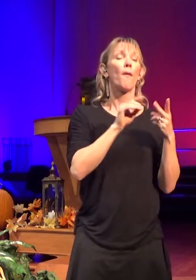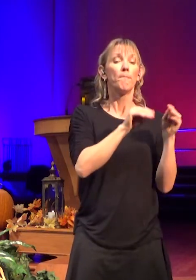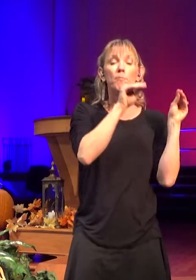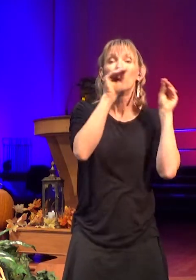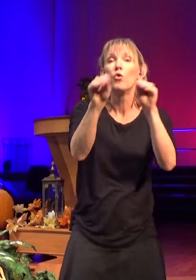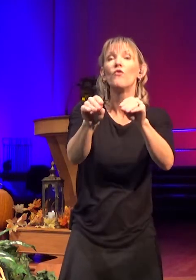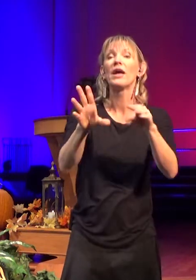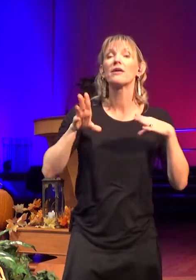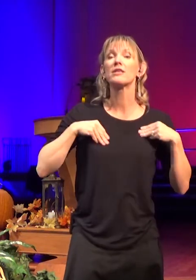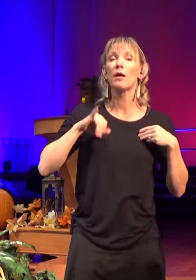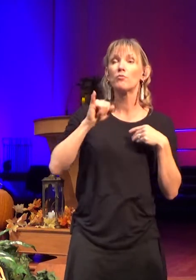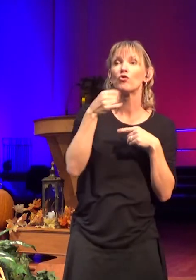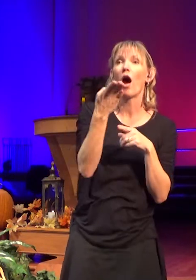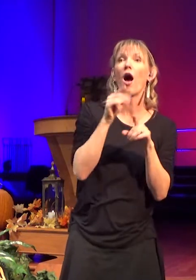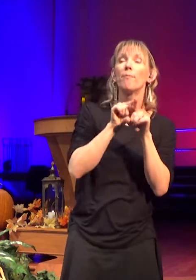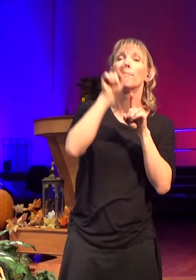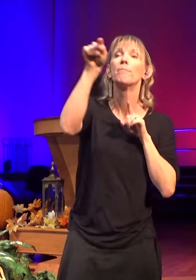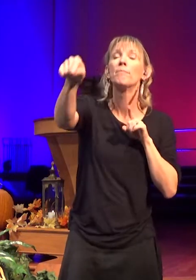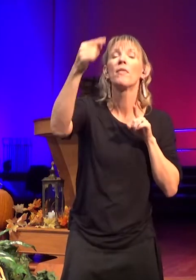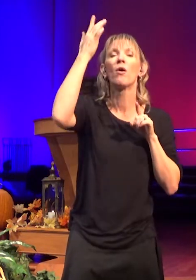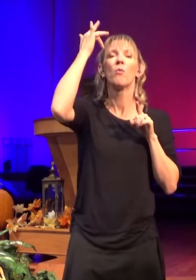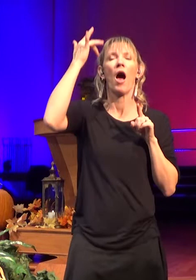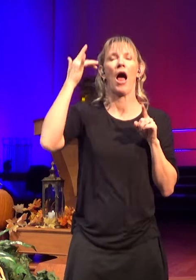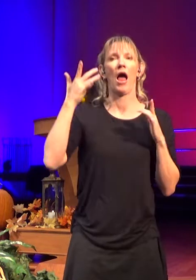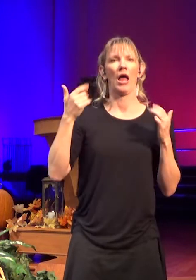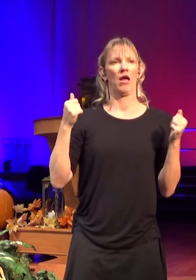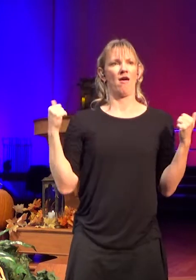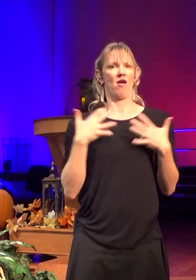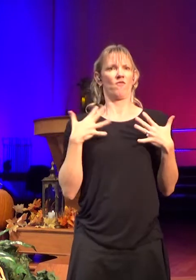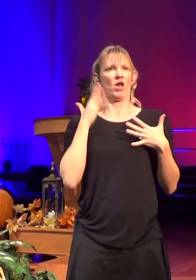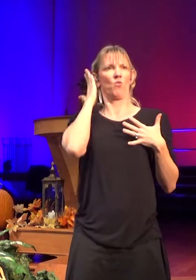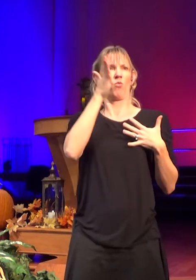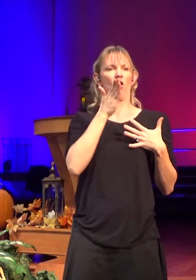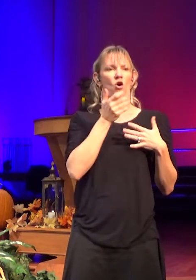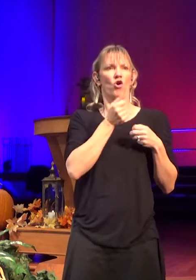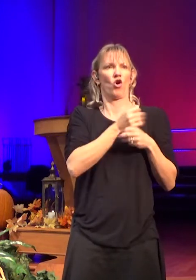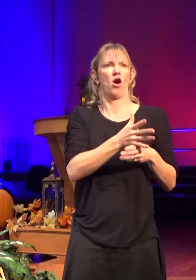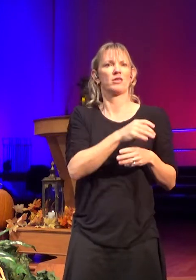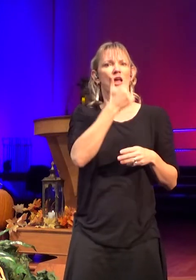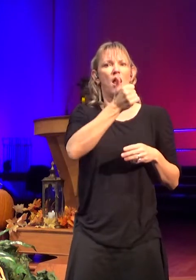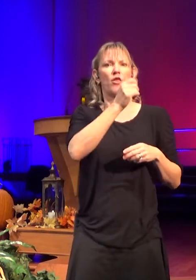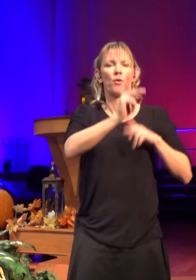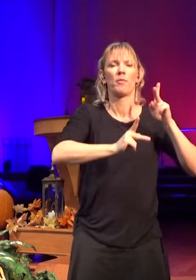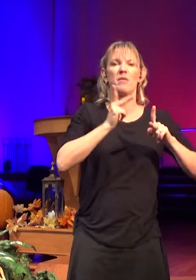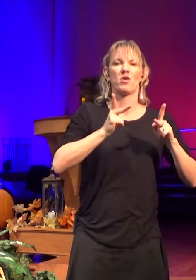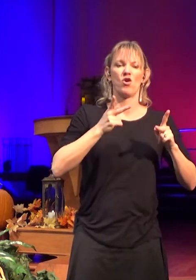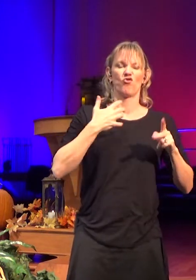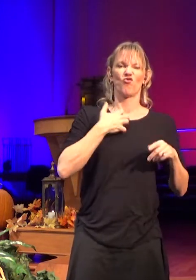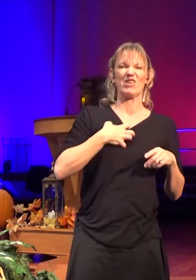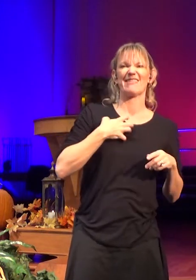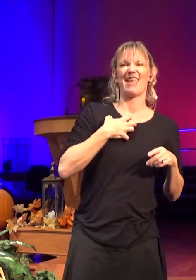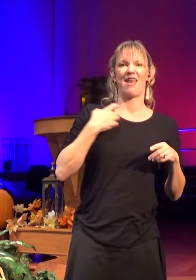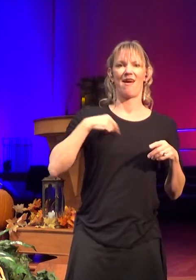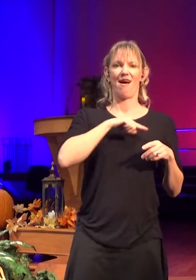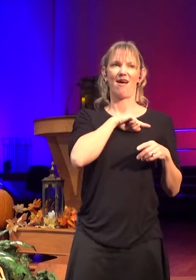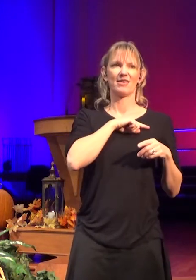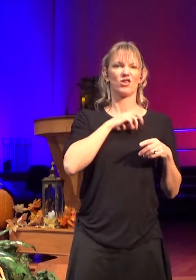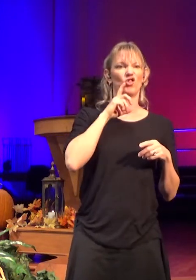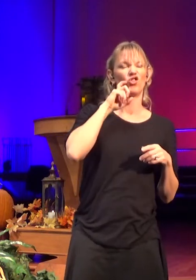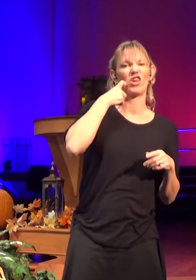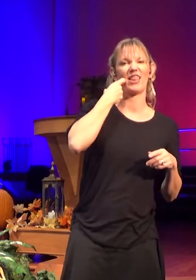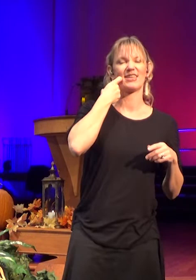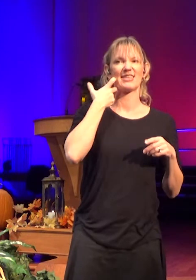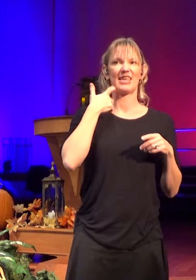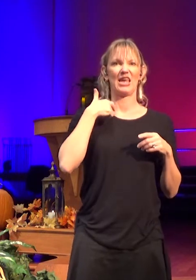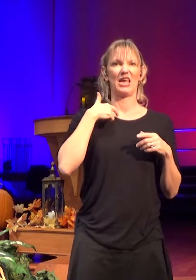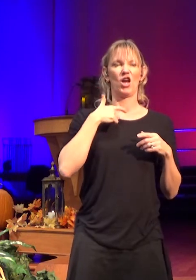or moving to take a job across the other side of the country because we're too afraid that it might cause some resentment or jealousy?